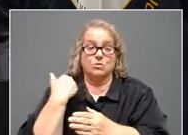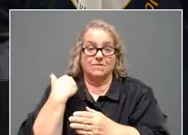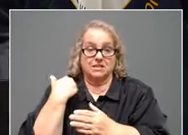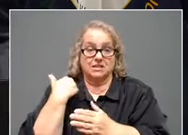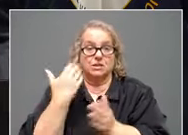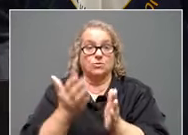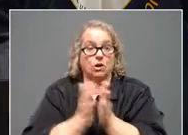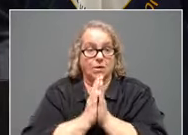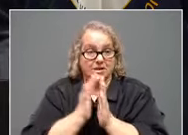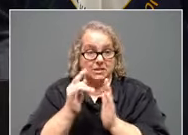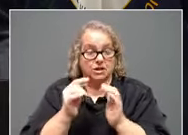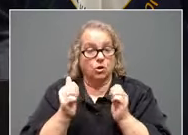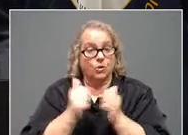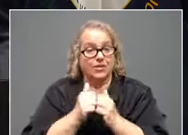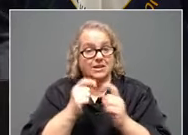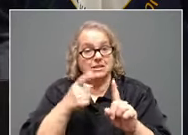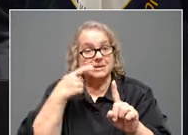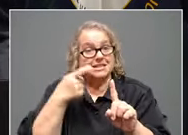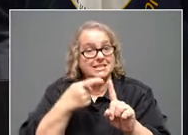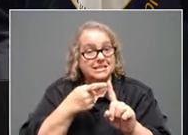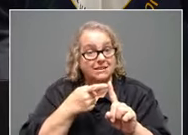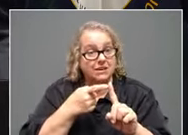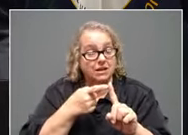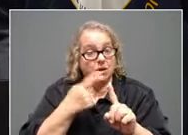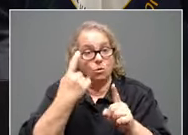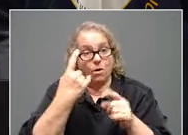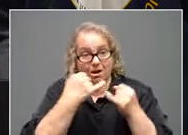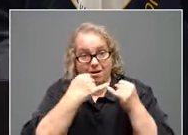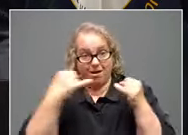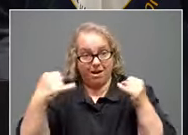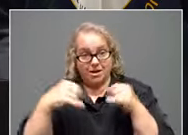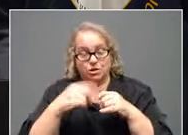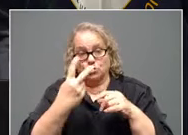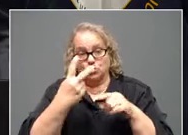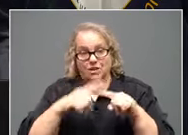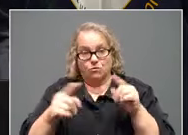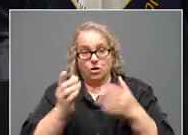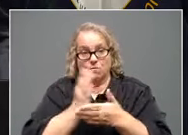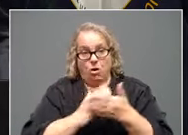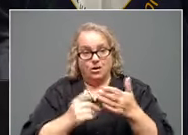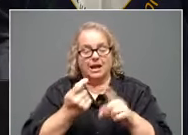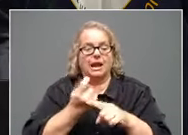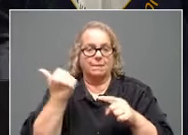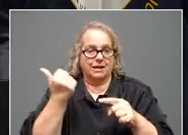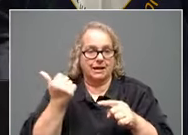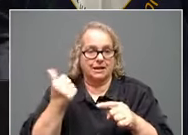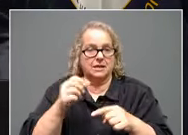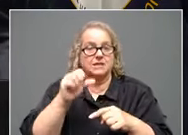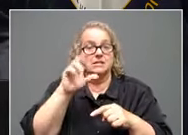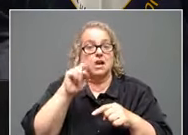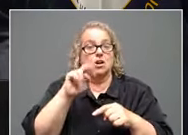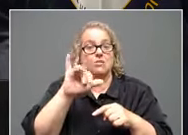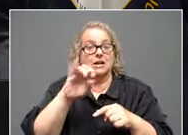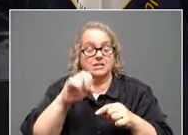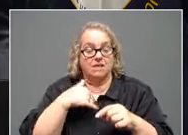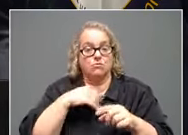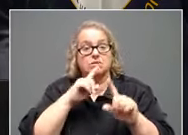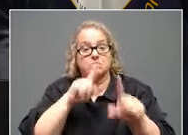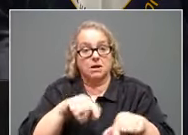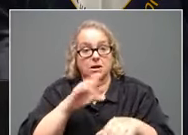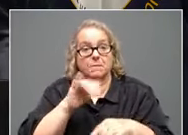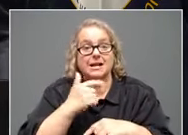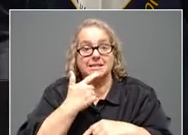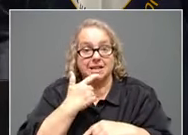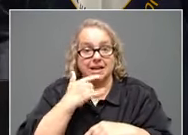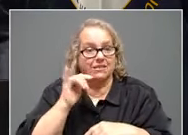with specifically a line in two different sections eliminated. Sunrise has responded by saying that's no